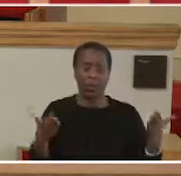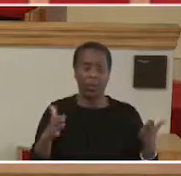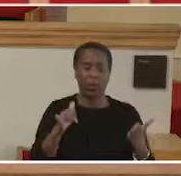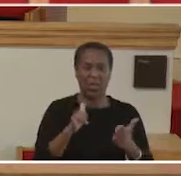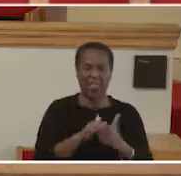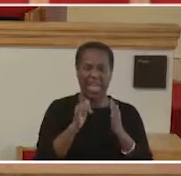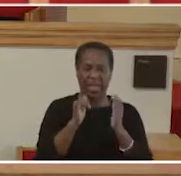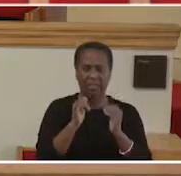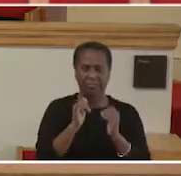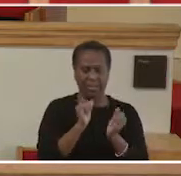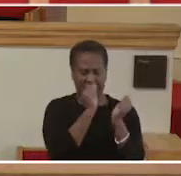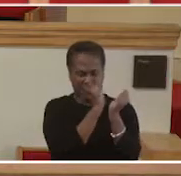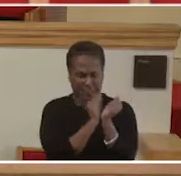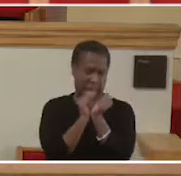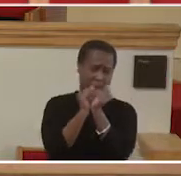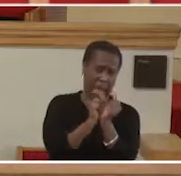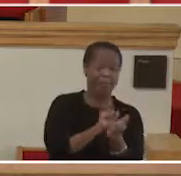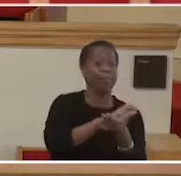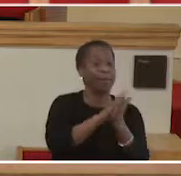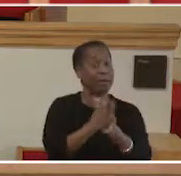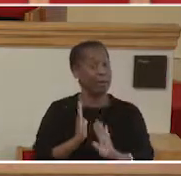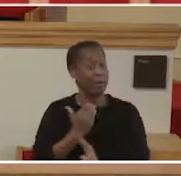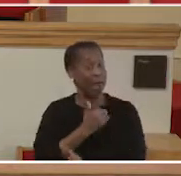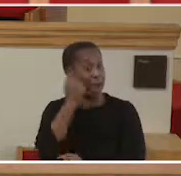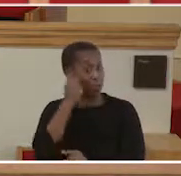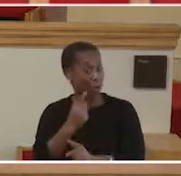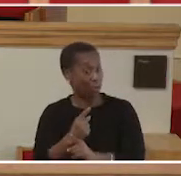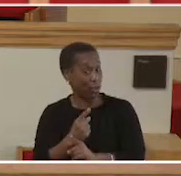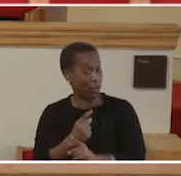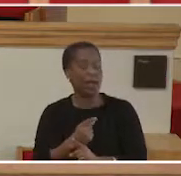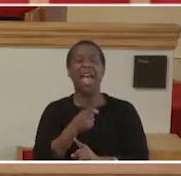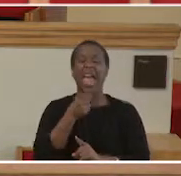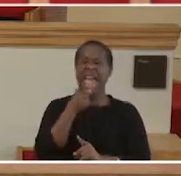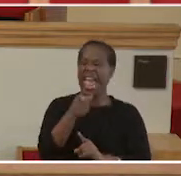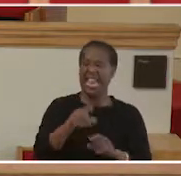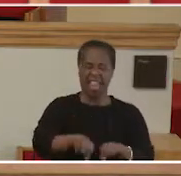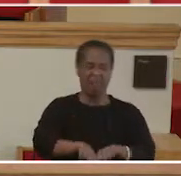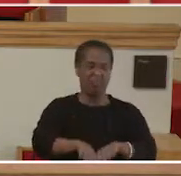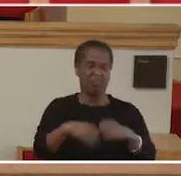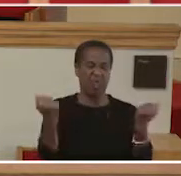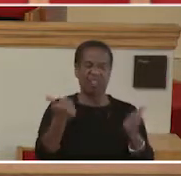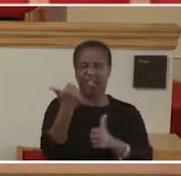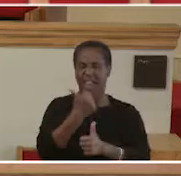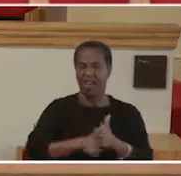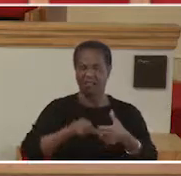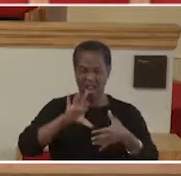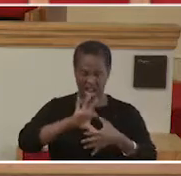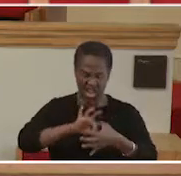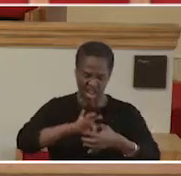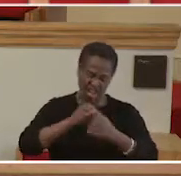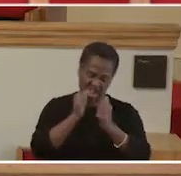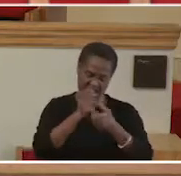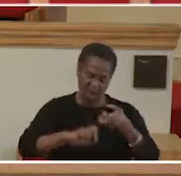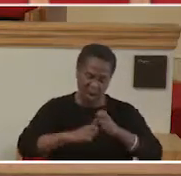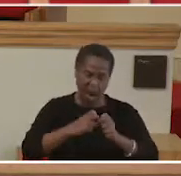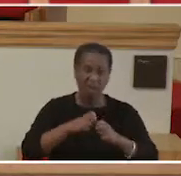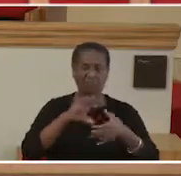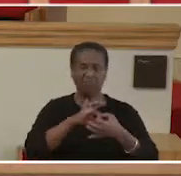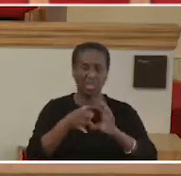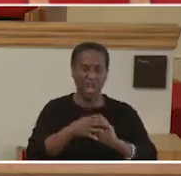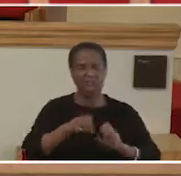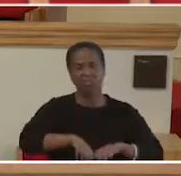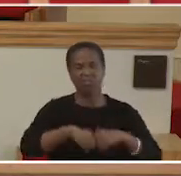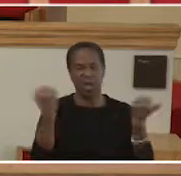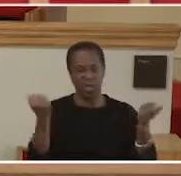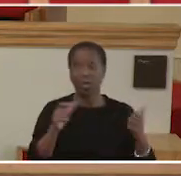slave has become our brother and he breaks every chain. Lord, we pray now